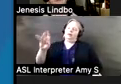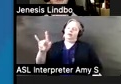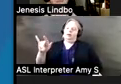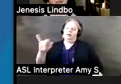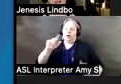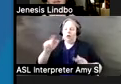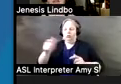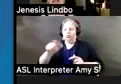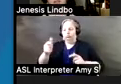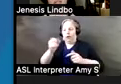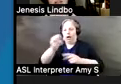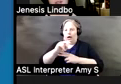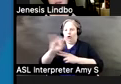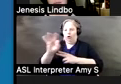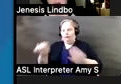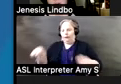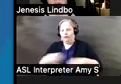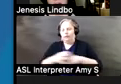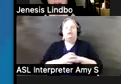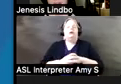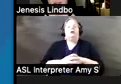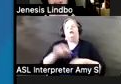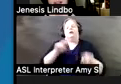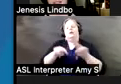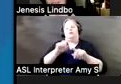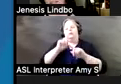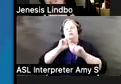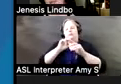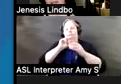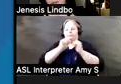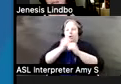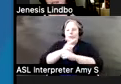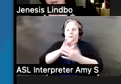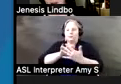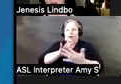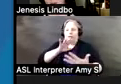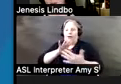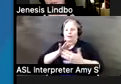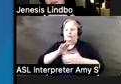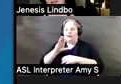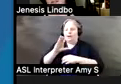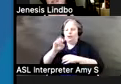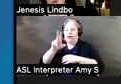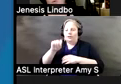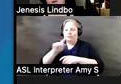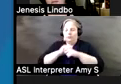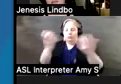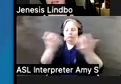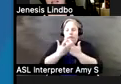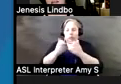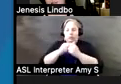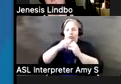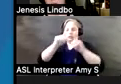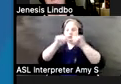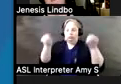off? Looking at the use of contrast, is it screen reader compatible? So one of the